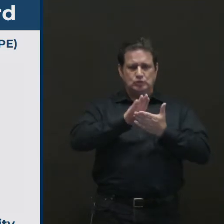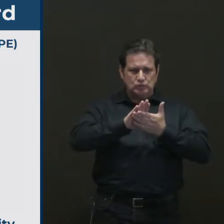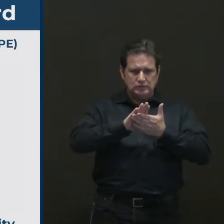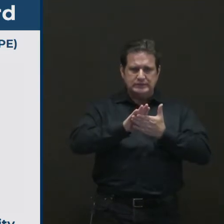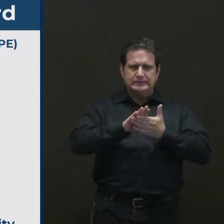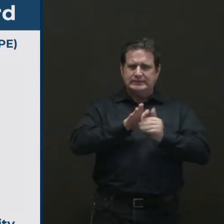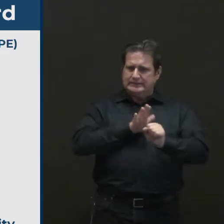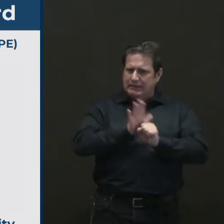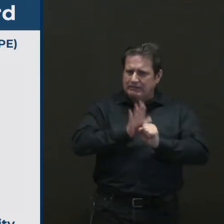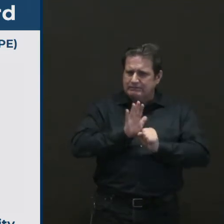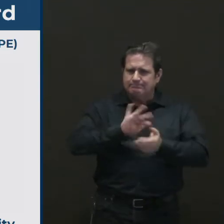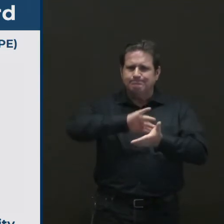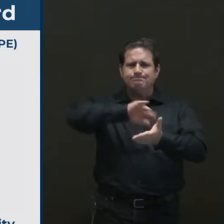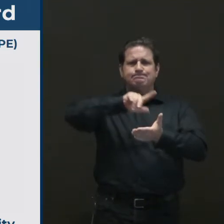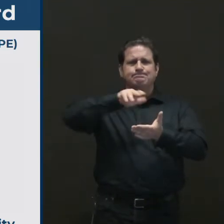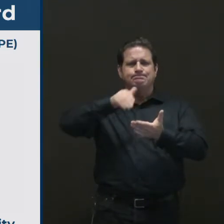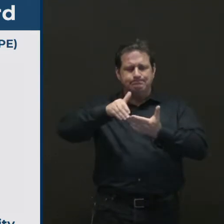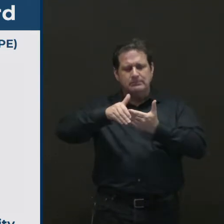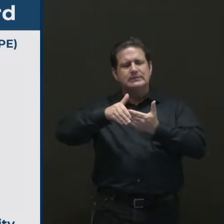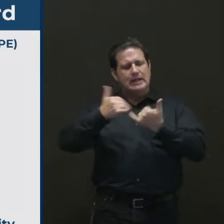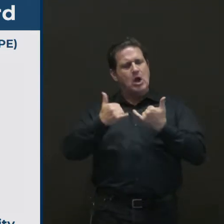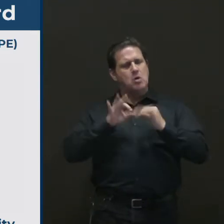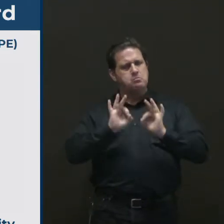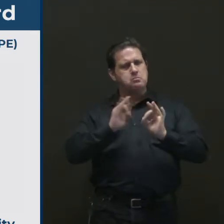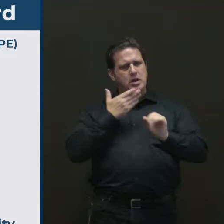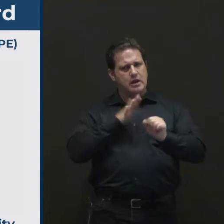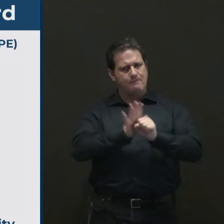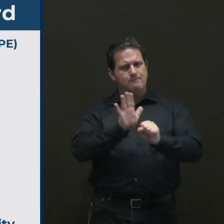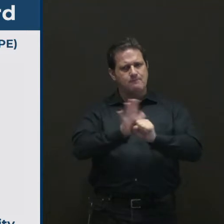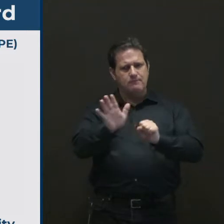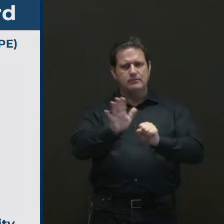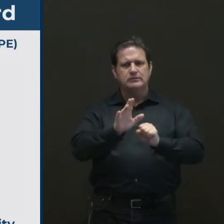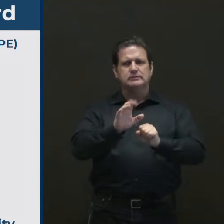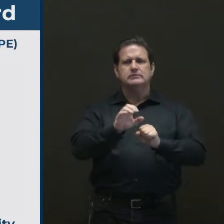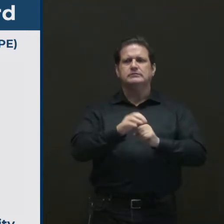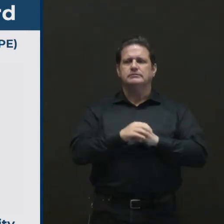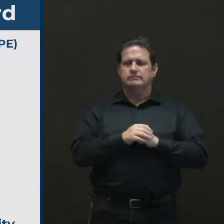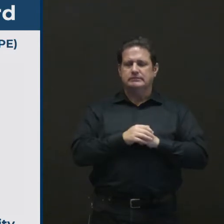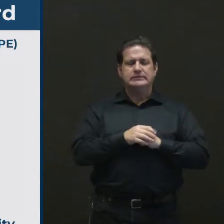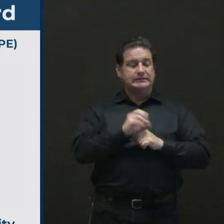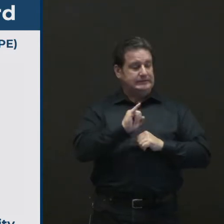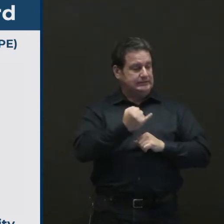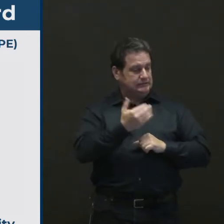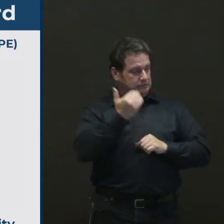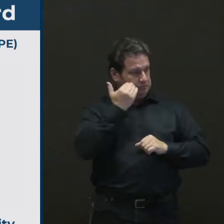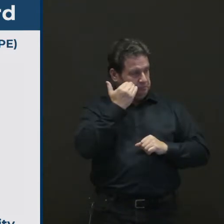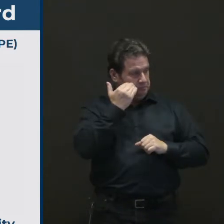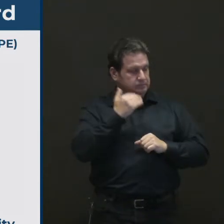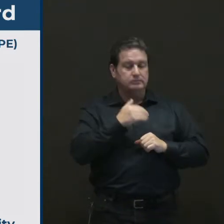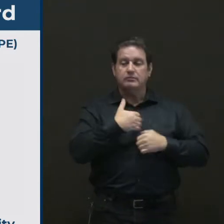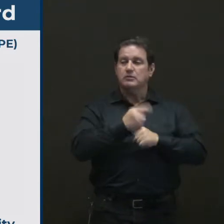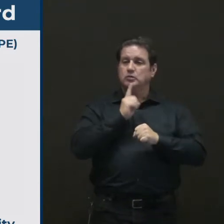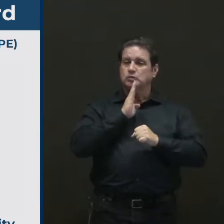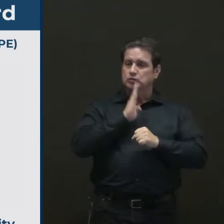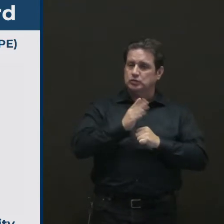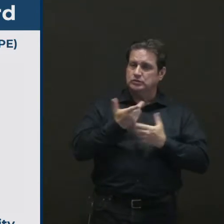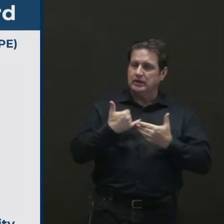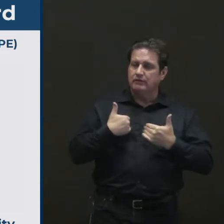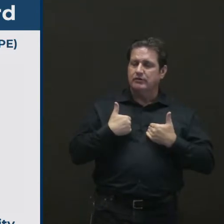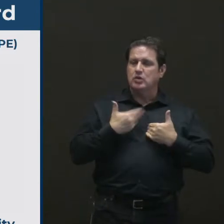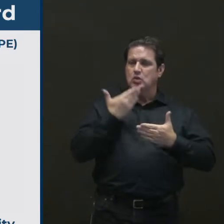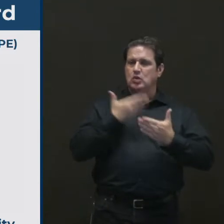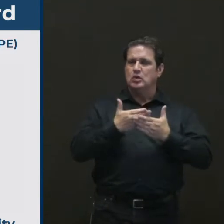schools, but so far that's holding pretty steadily. And I know, AJ, we've been working on making sure that we had a